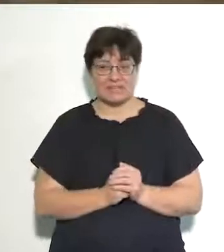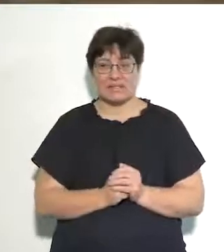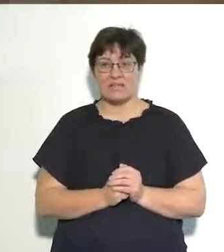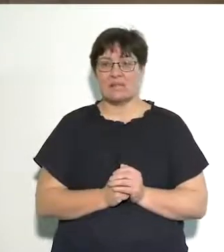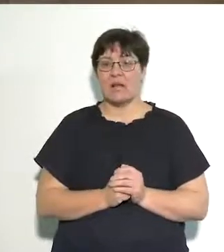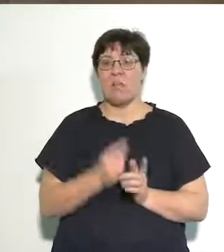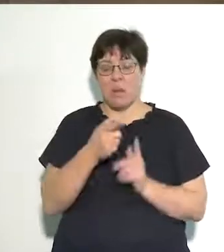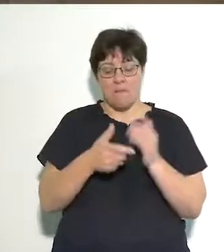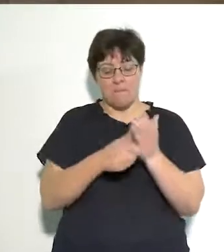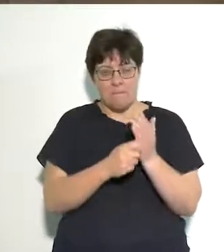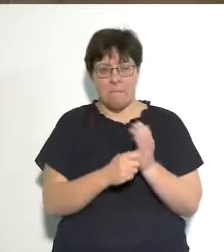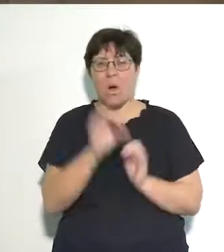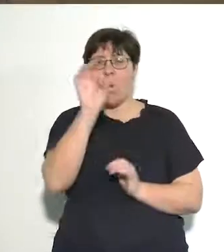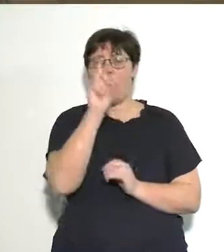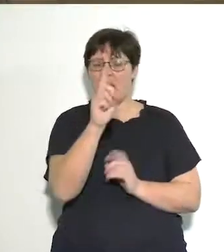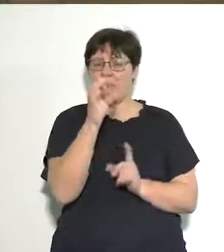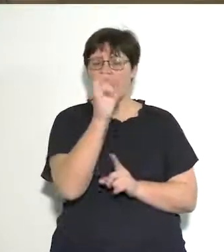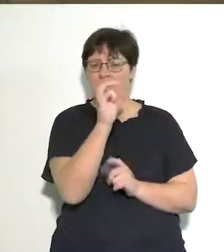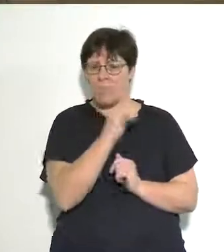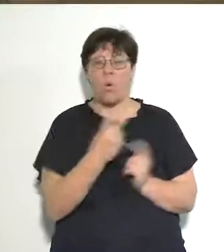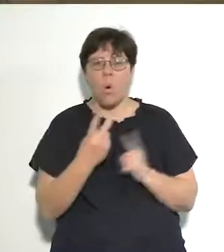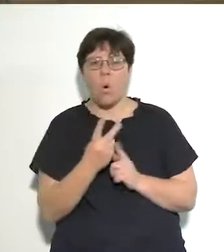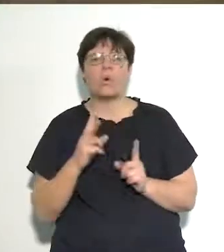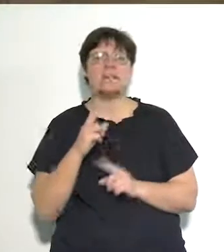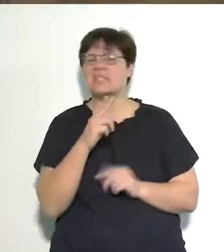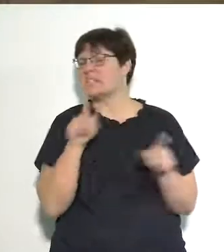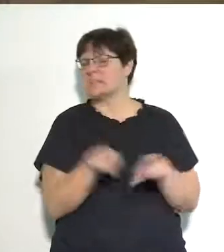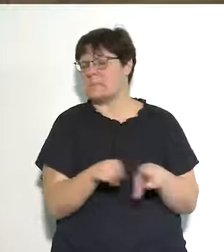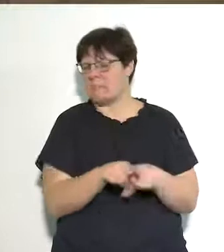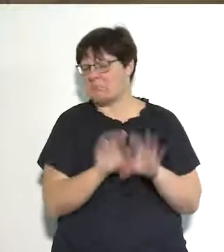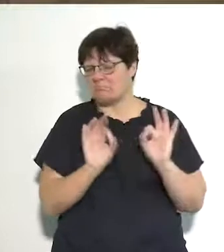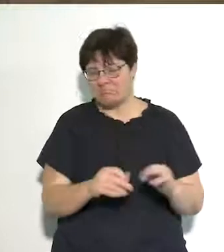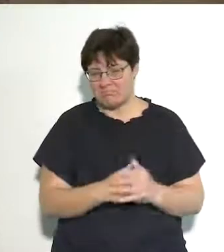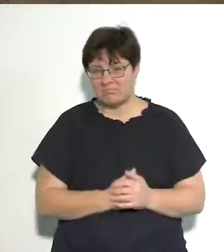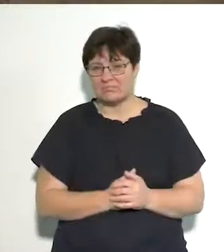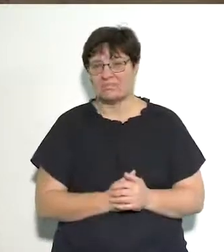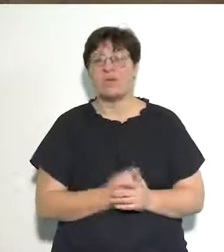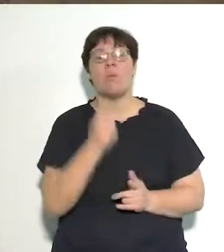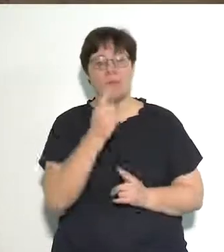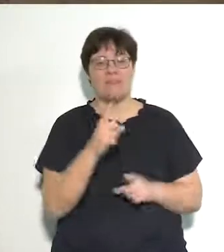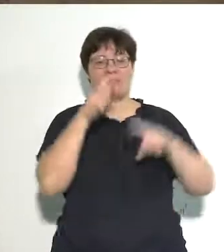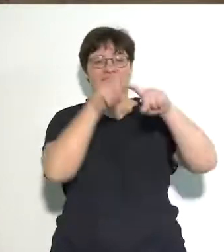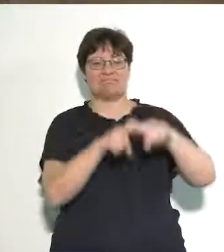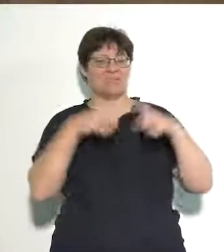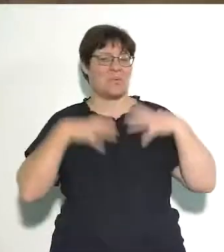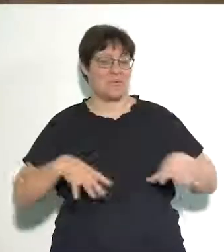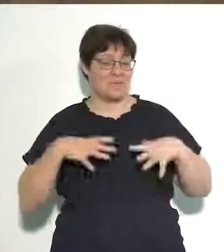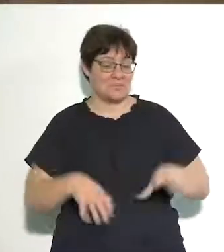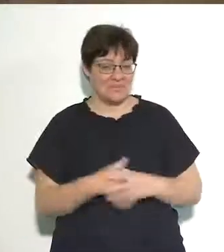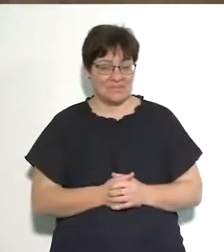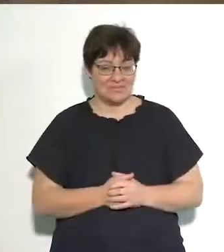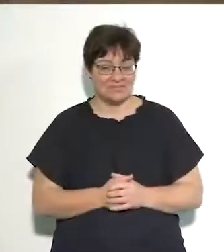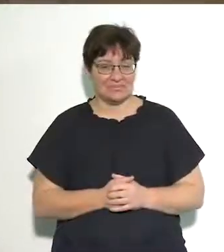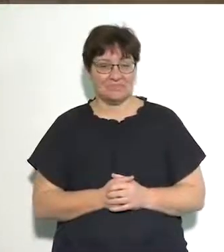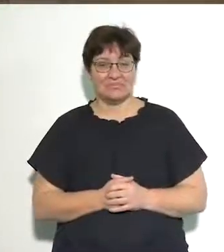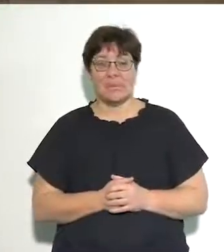a 1-holed punch, and if you don't have a 1-holed punch, a pair of scissors will do just fine, and a coat